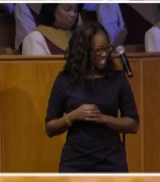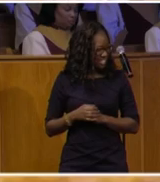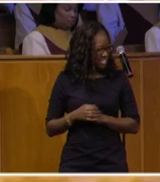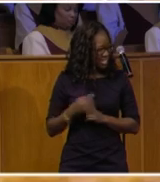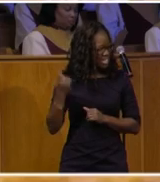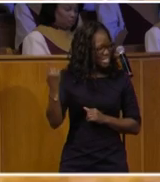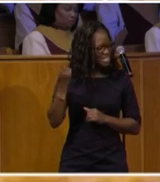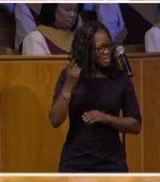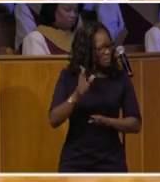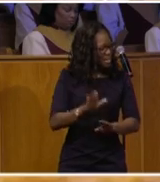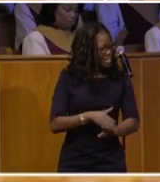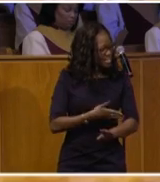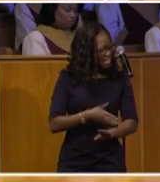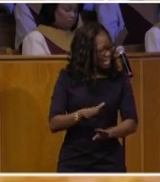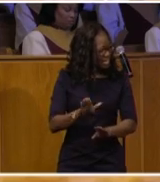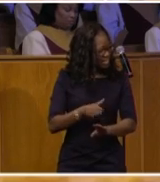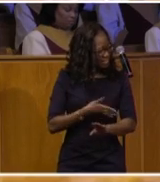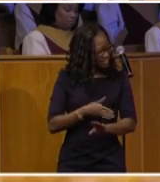Somebody sang